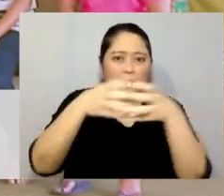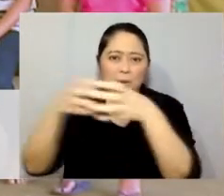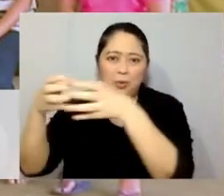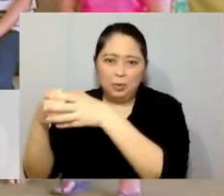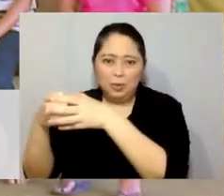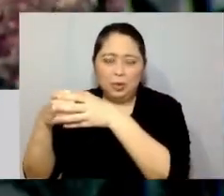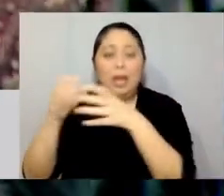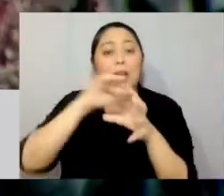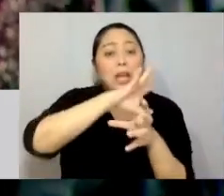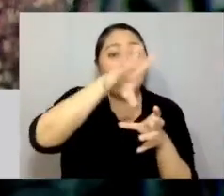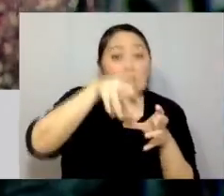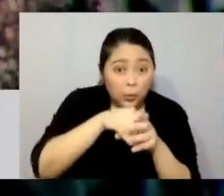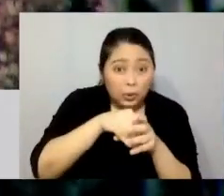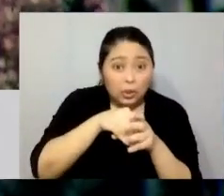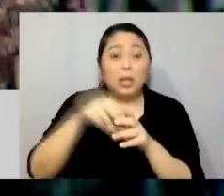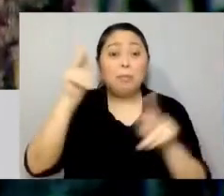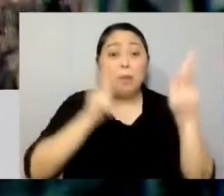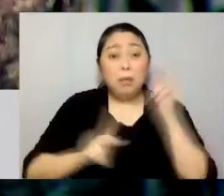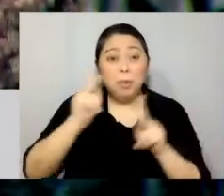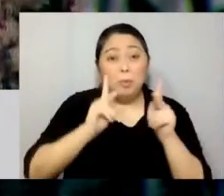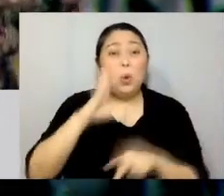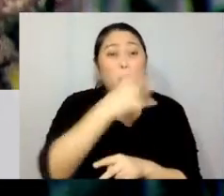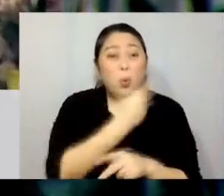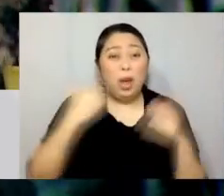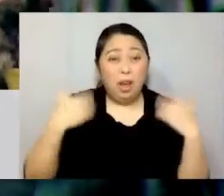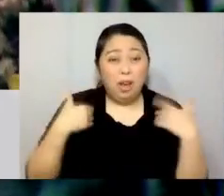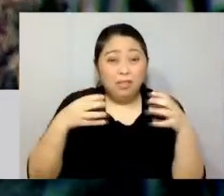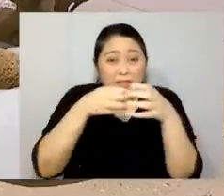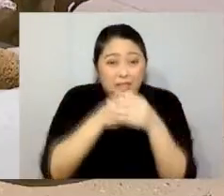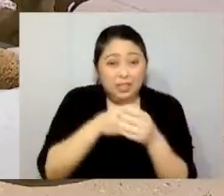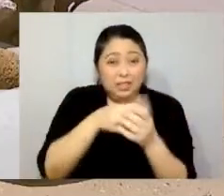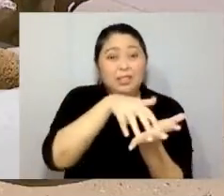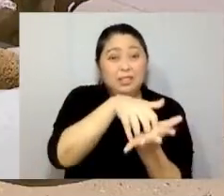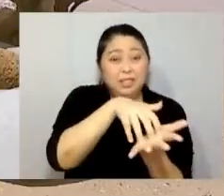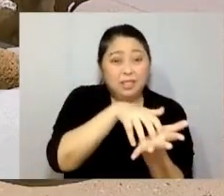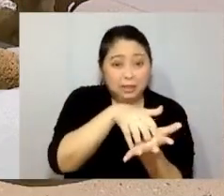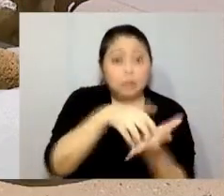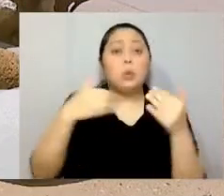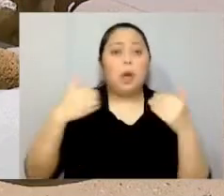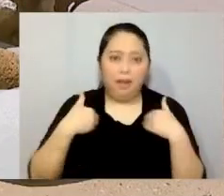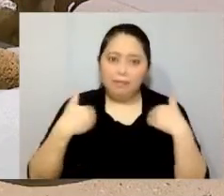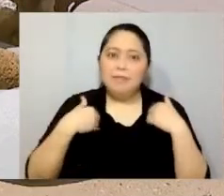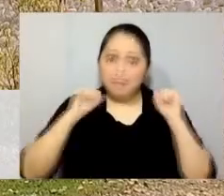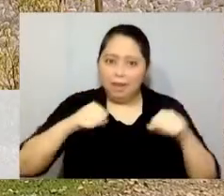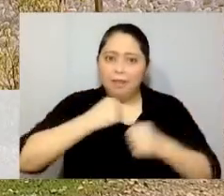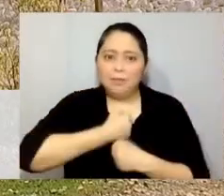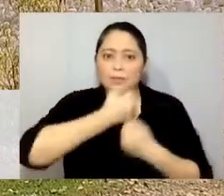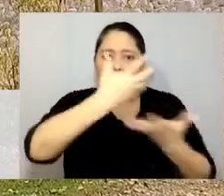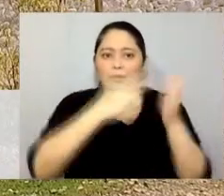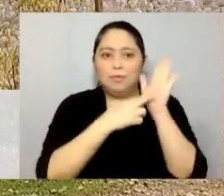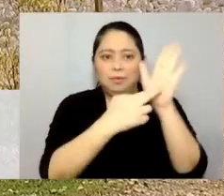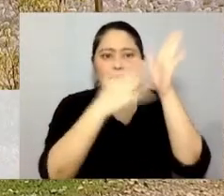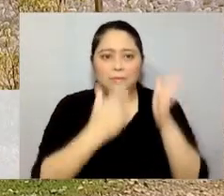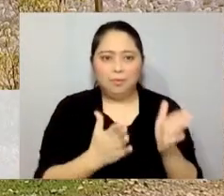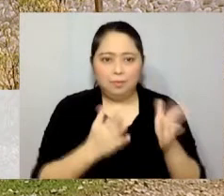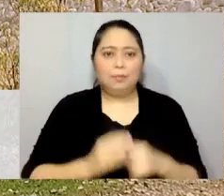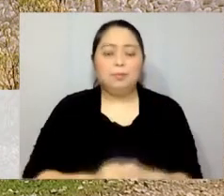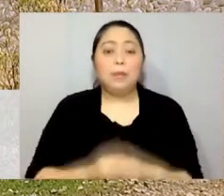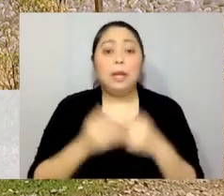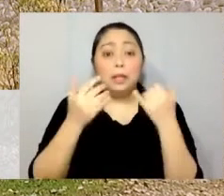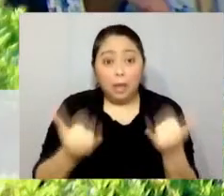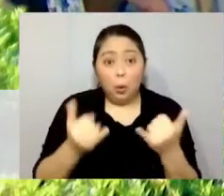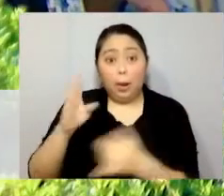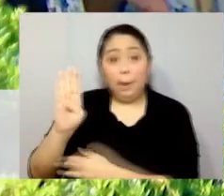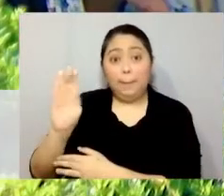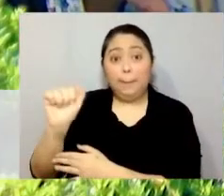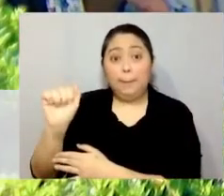in the Bangsamoro to finally have a voice in the region. In the parliament under BARM, there have been reserved and